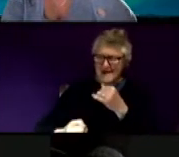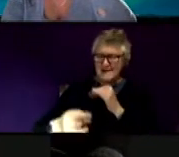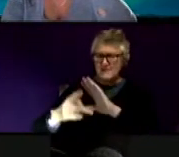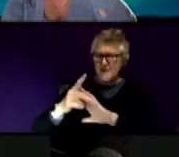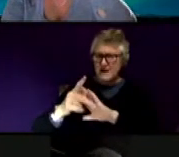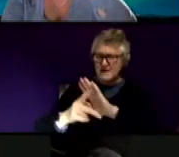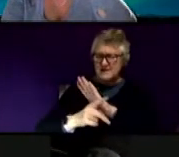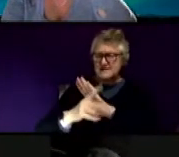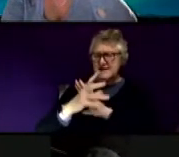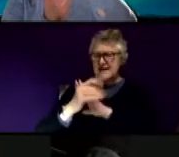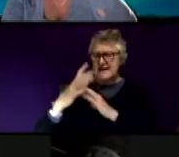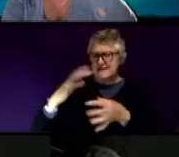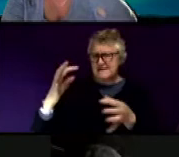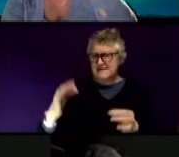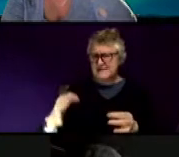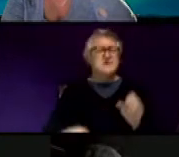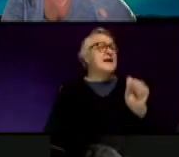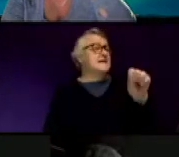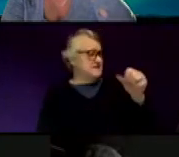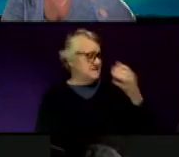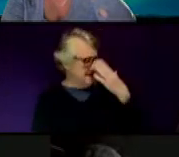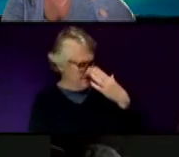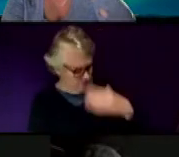decisions? Gotcha. Yeah, thank you.